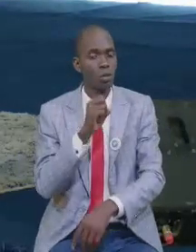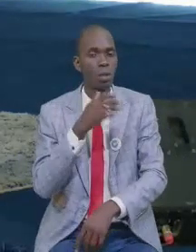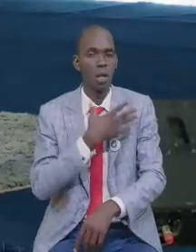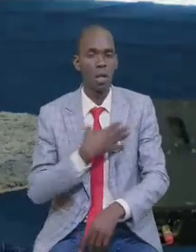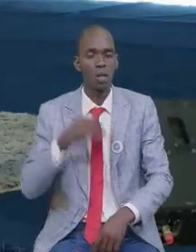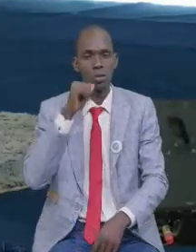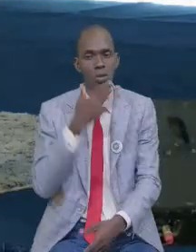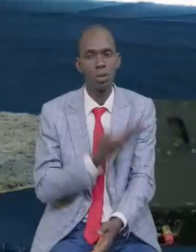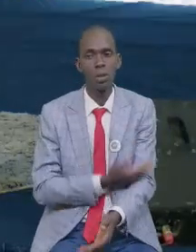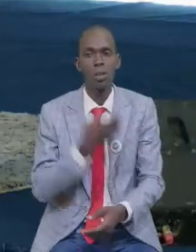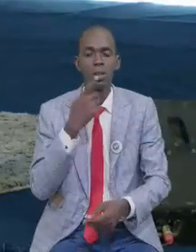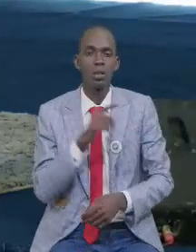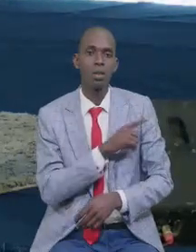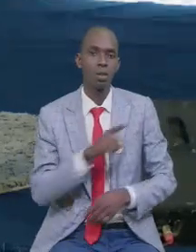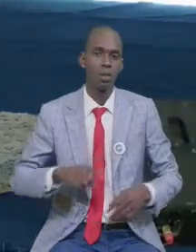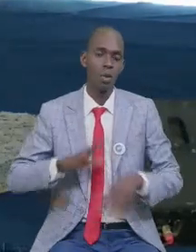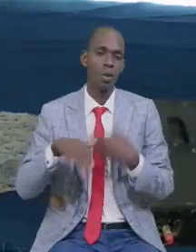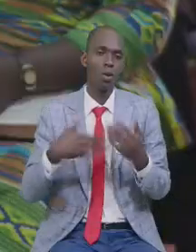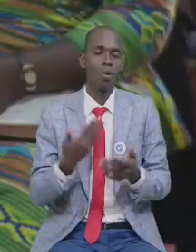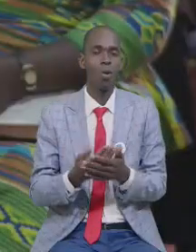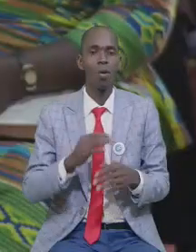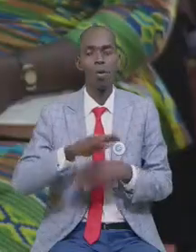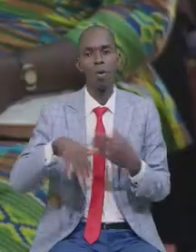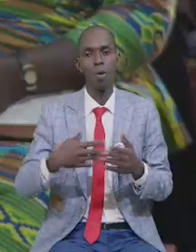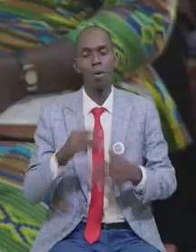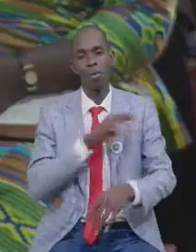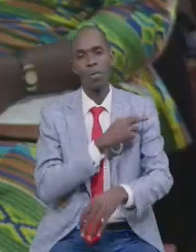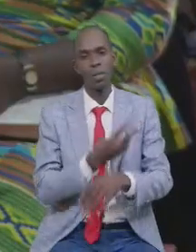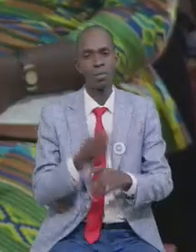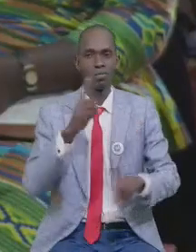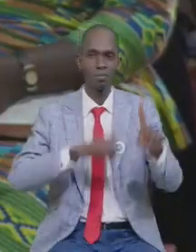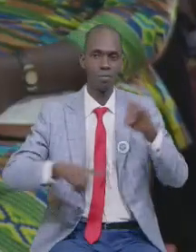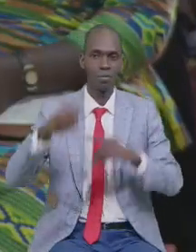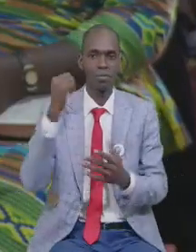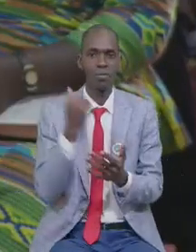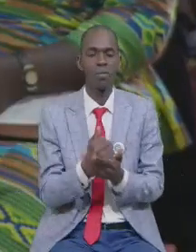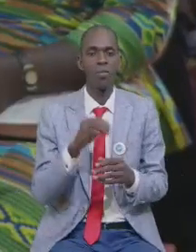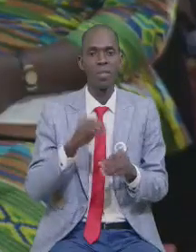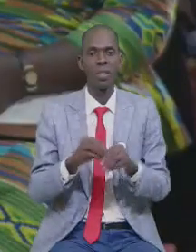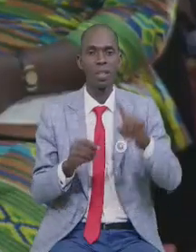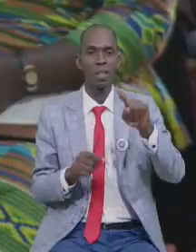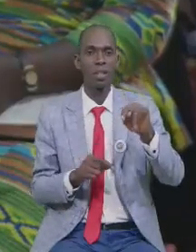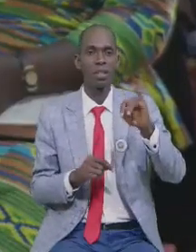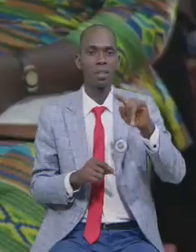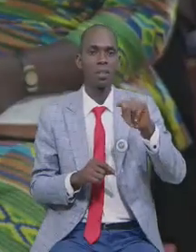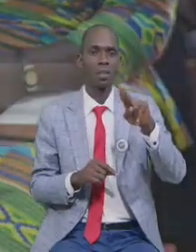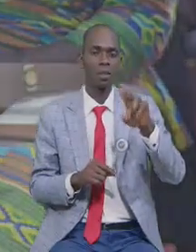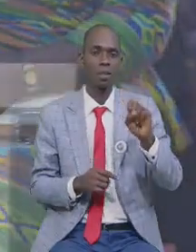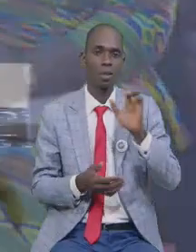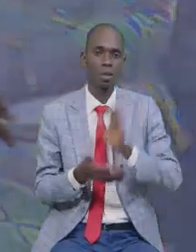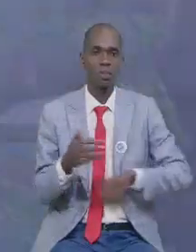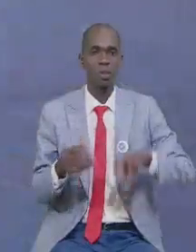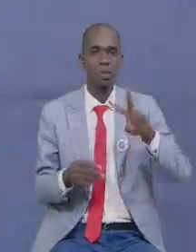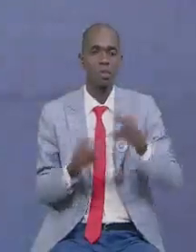Lord Almighty. Somebody shout amen. Titus chapter 2, and I'm reading from verse 11. For